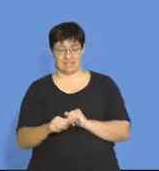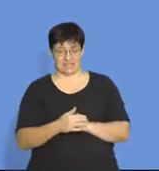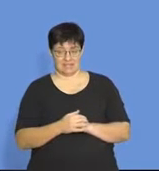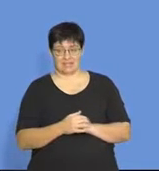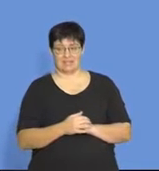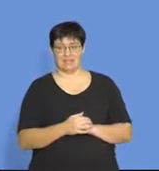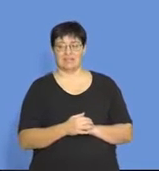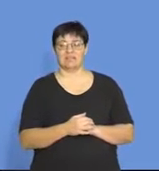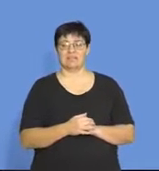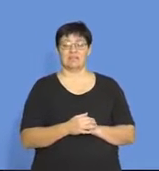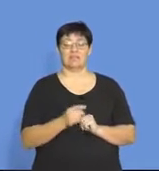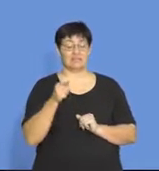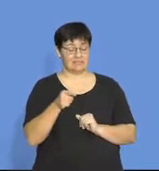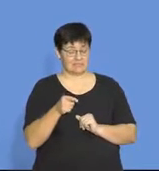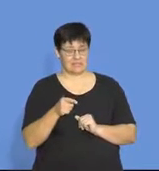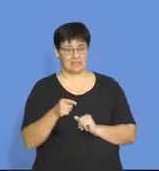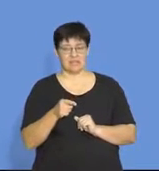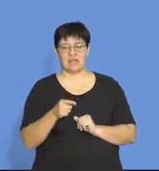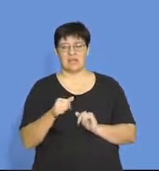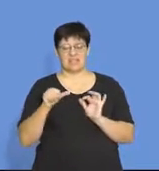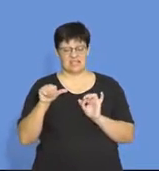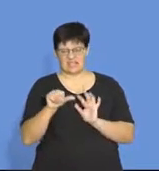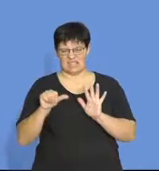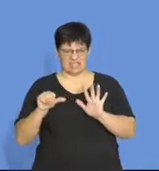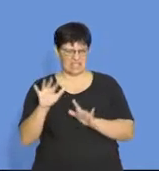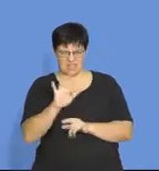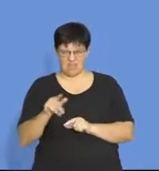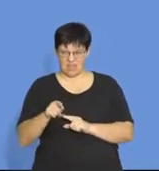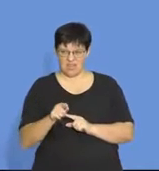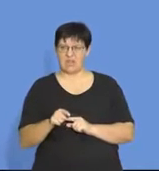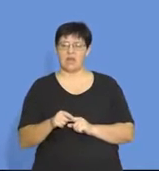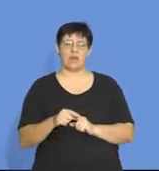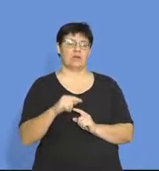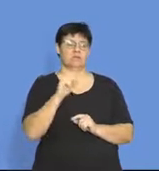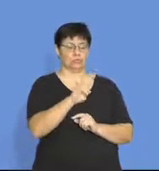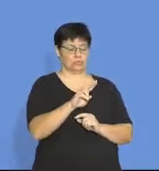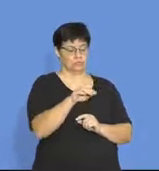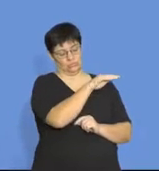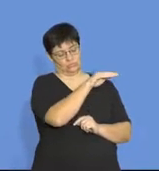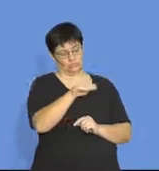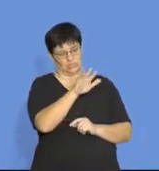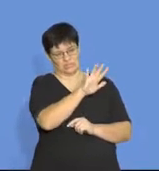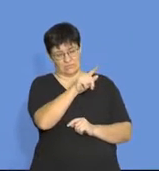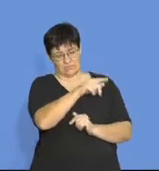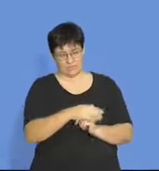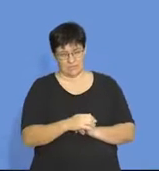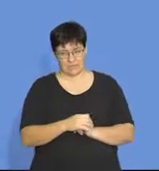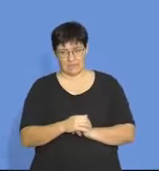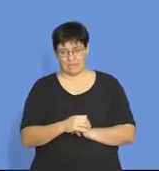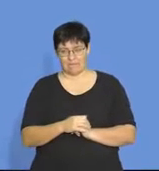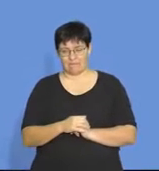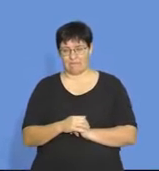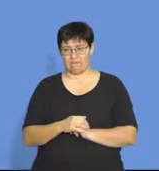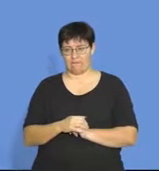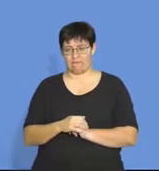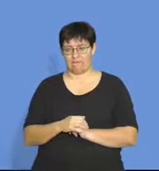be somewhere there. And then with this one, 6 will be somewhere there, and positive 2 will be somewhere there. And